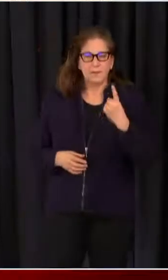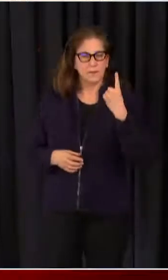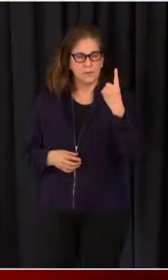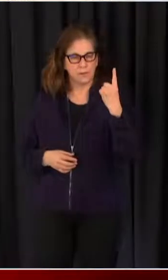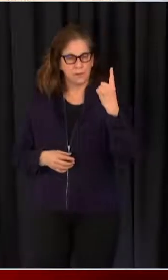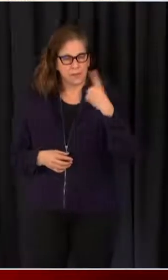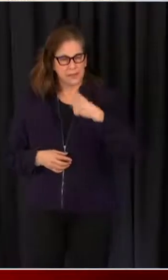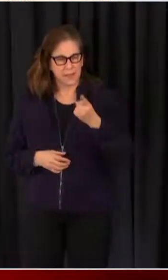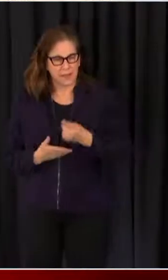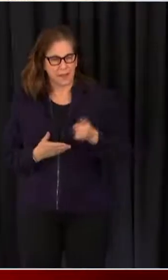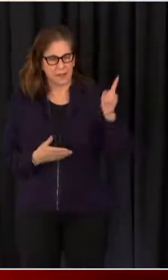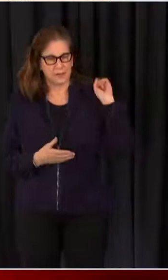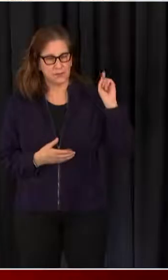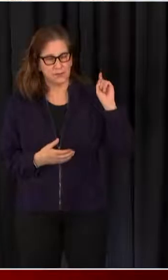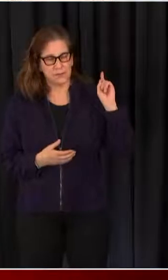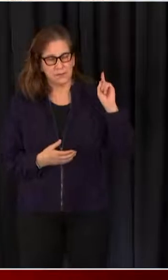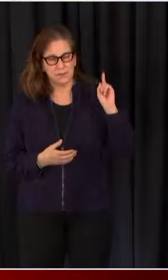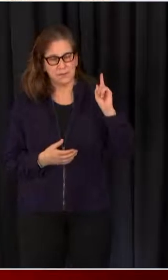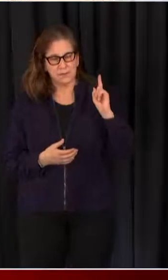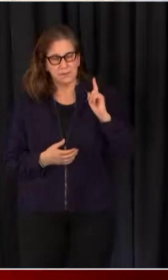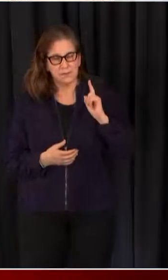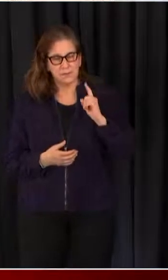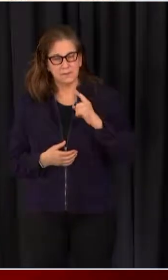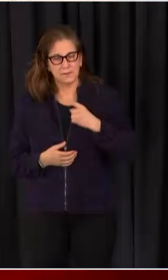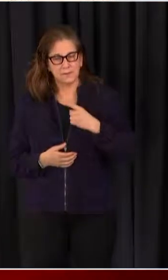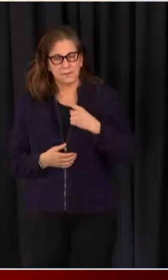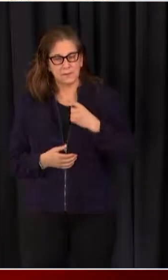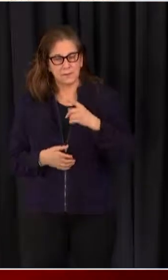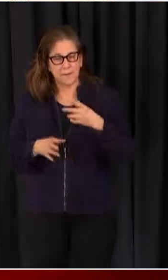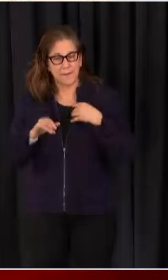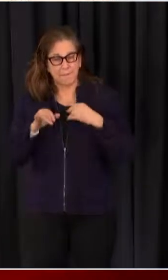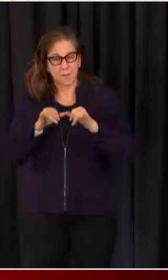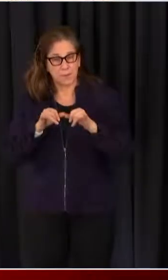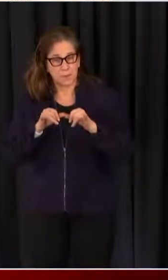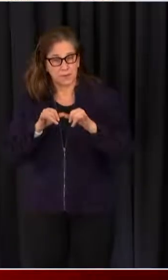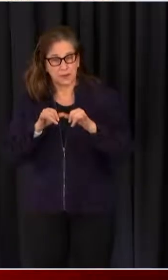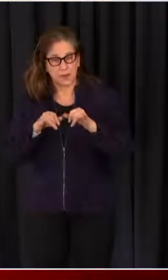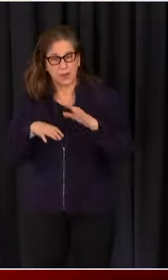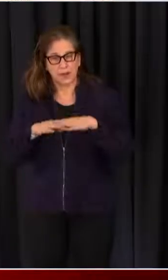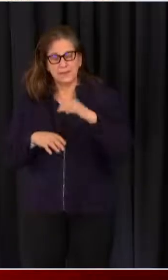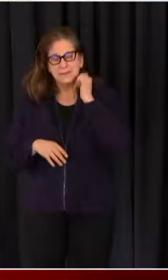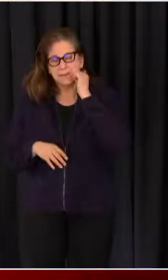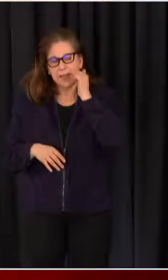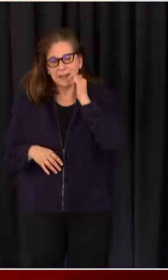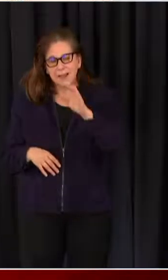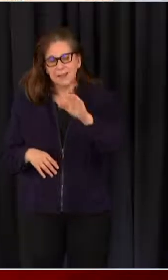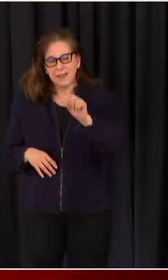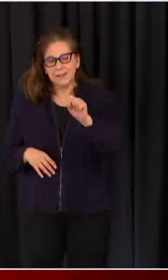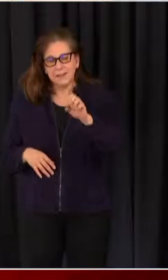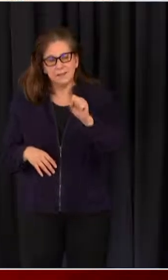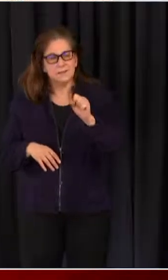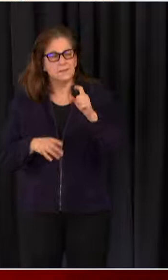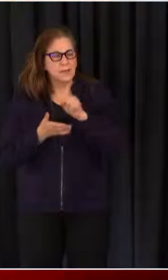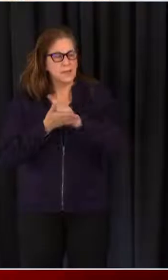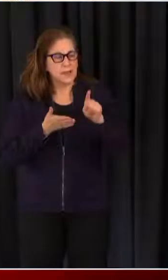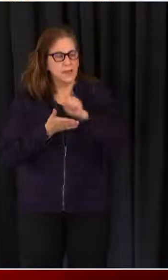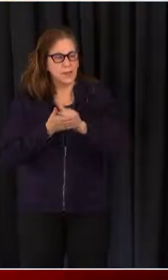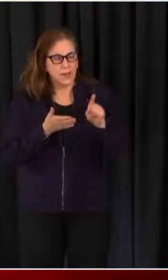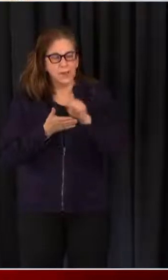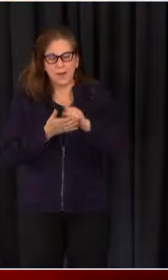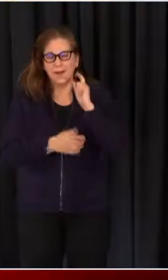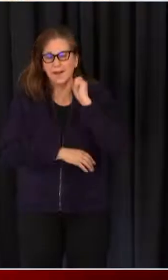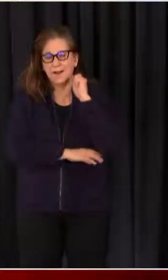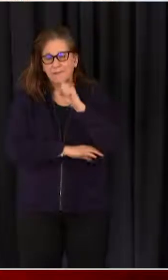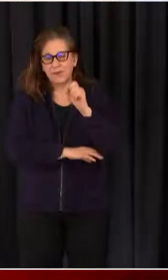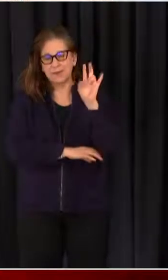the red metric, which is the daily case rate that is averaged every 7 days, has